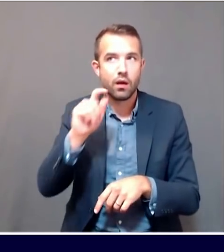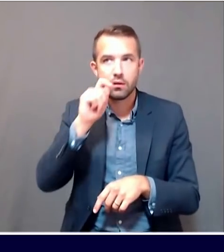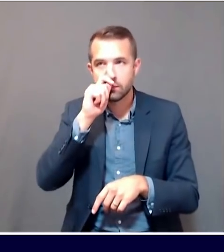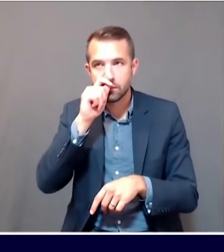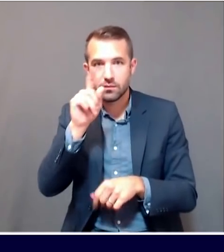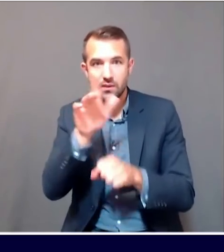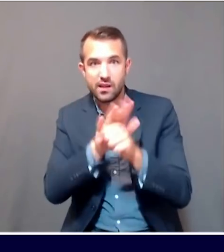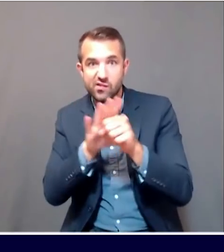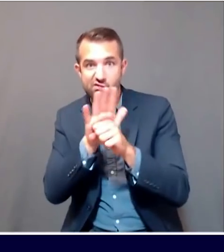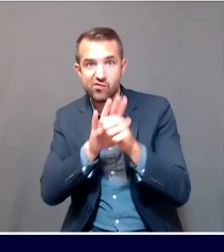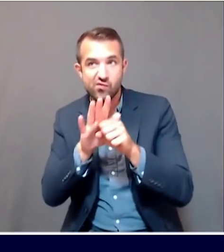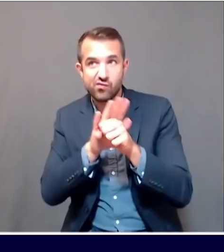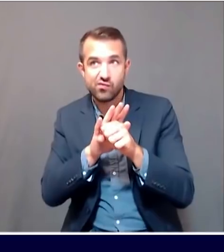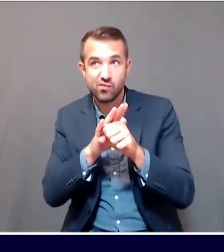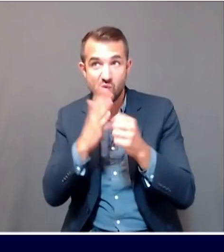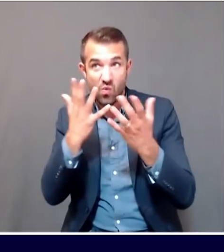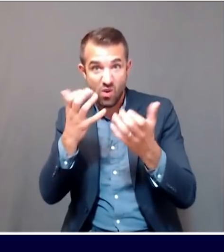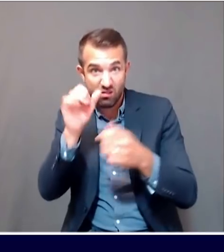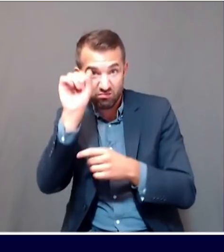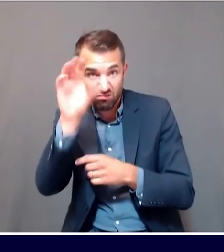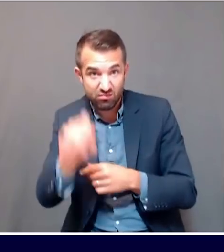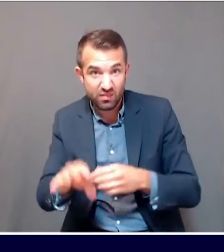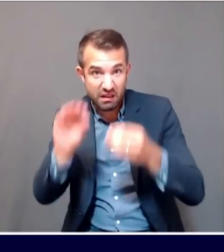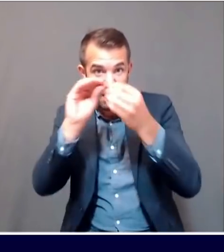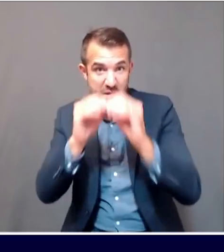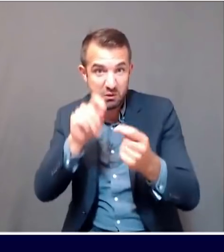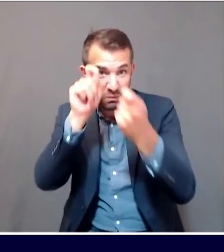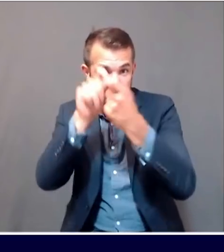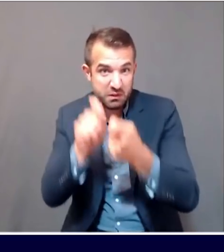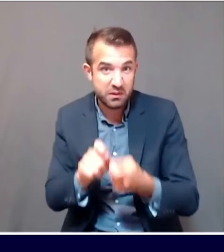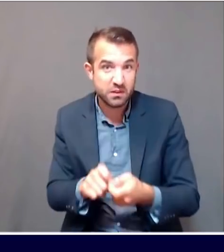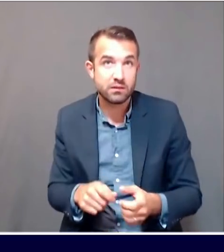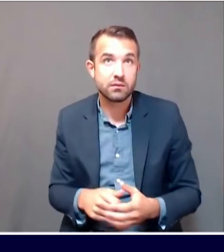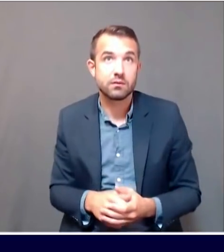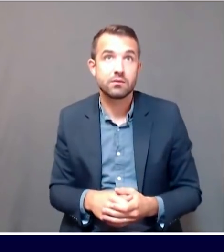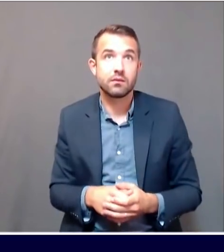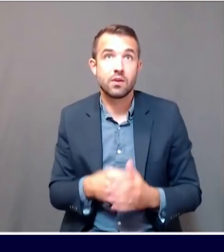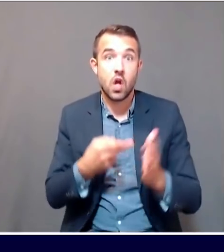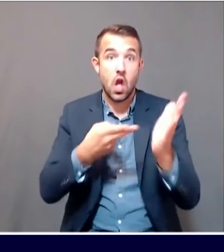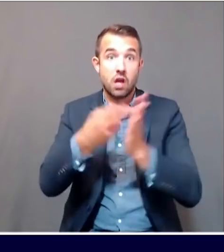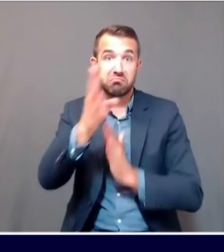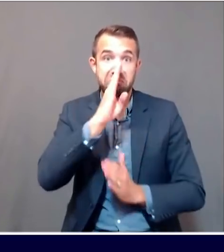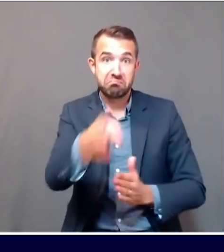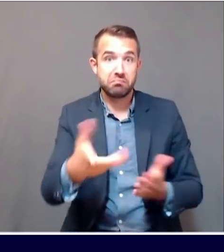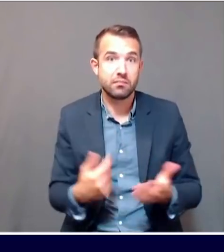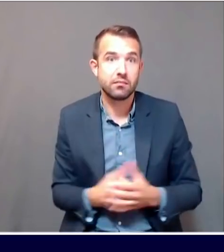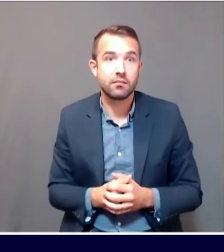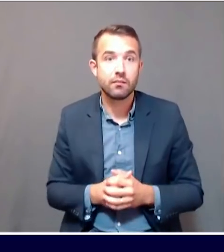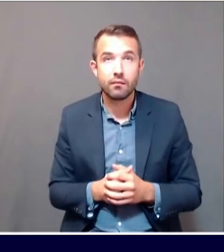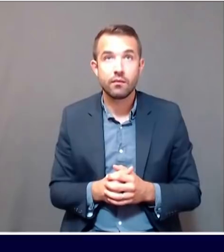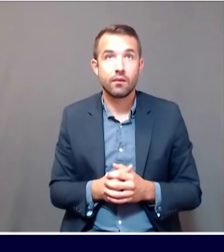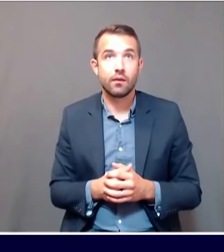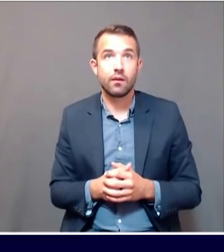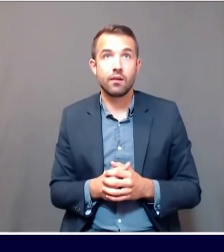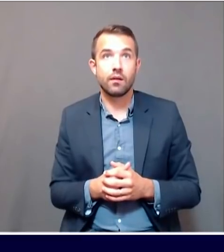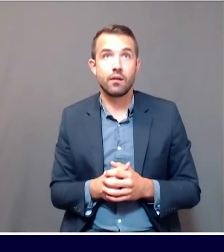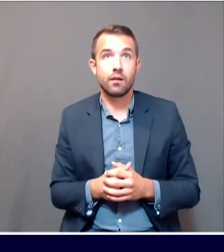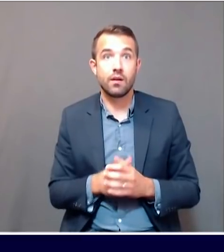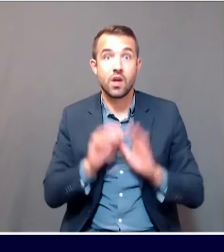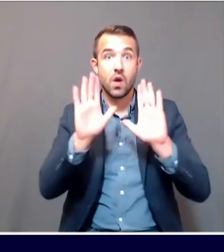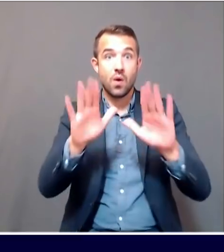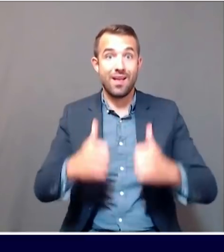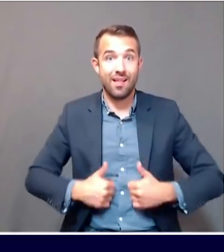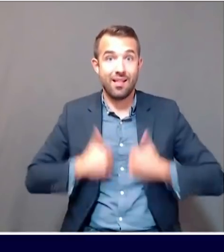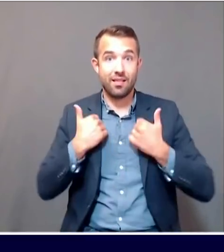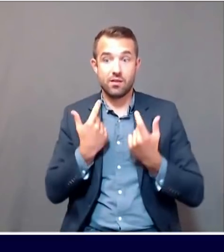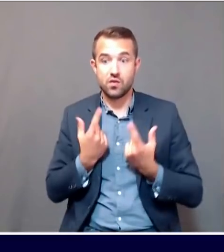And, again, I want to be honest. I want to be straight with everybody. We should be going about our lives here in Maine with the